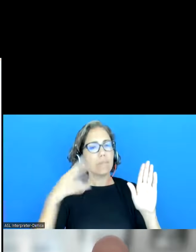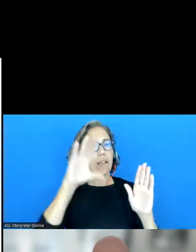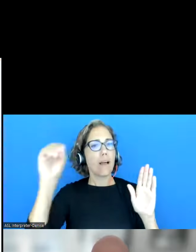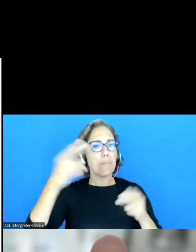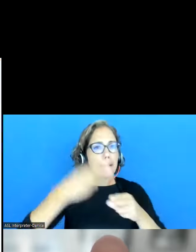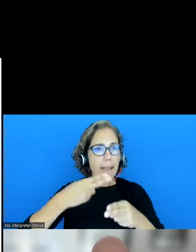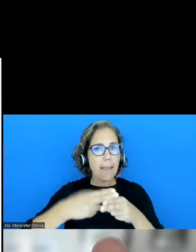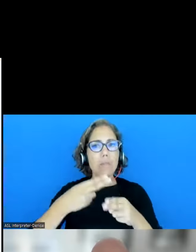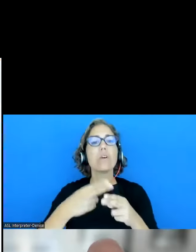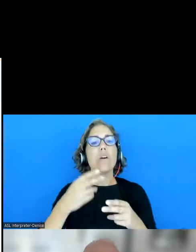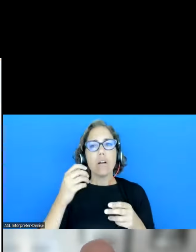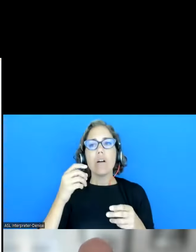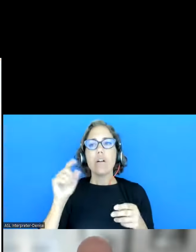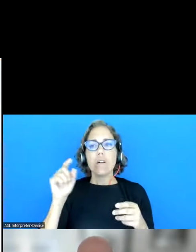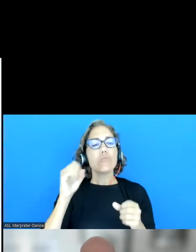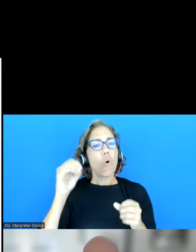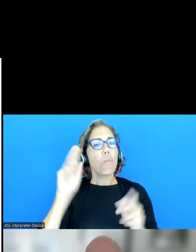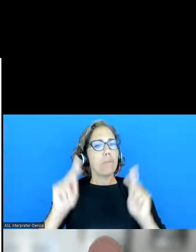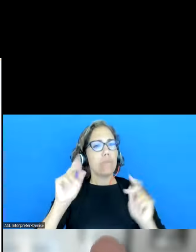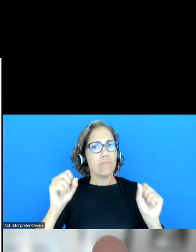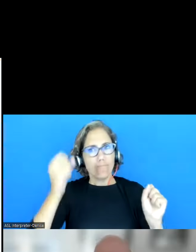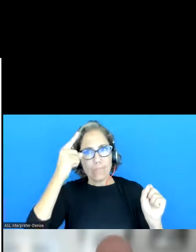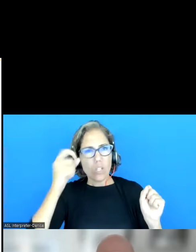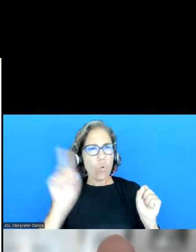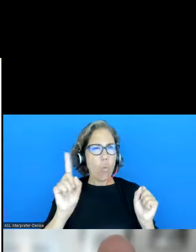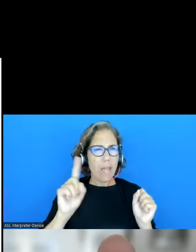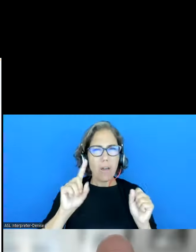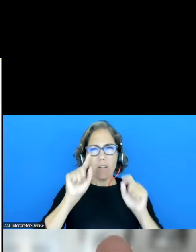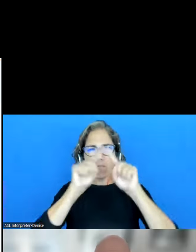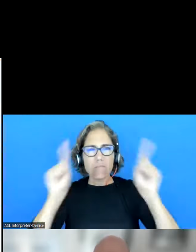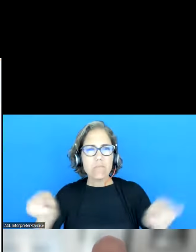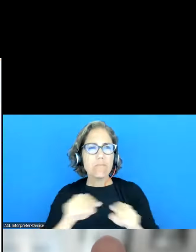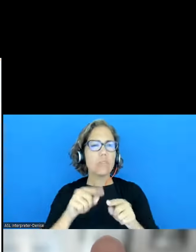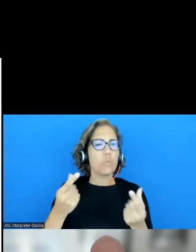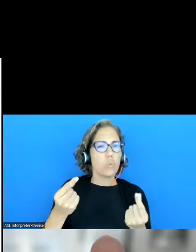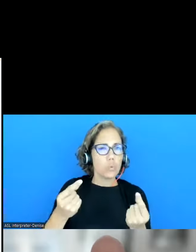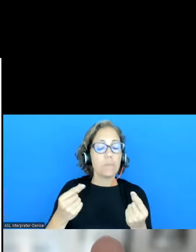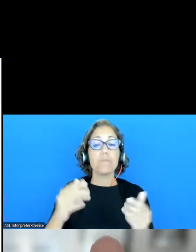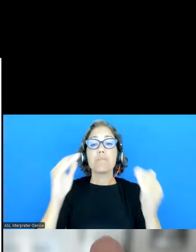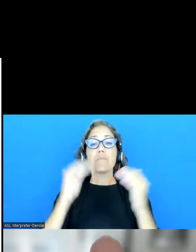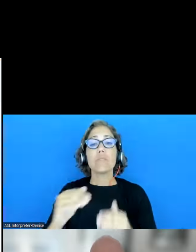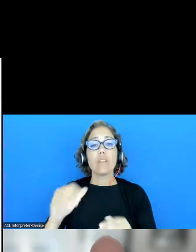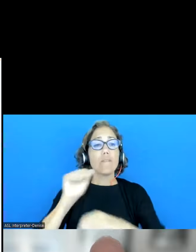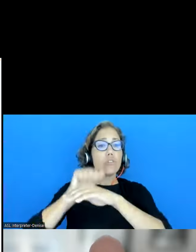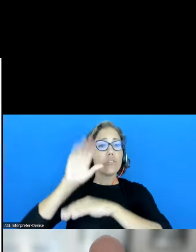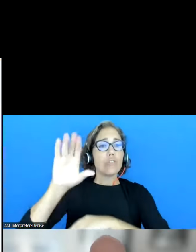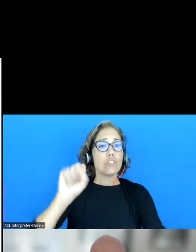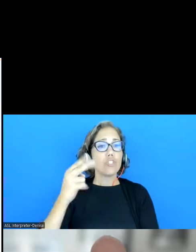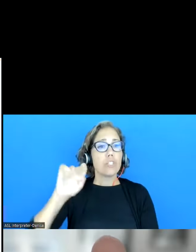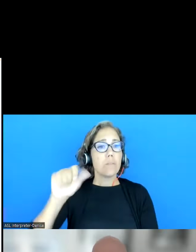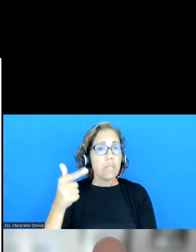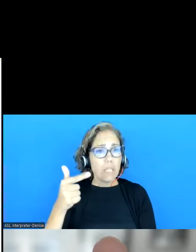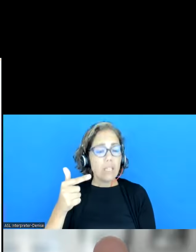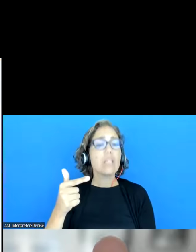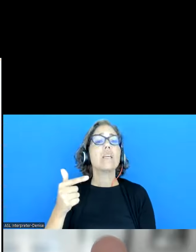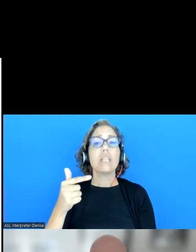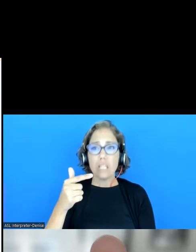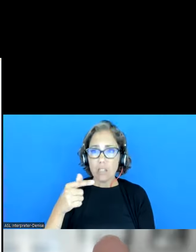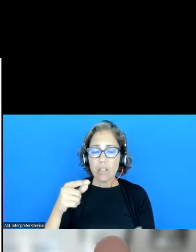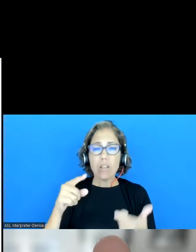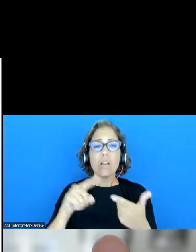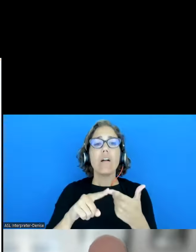understand where they are. Some examples here include using like shipping details, and then a pipe delimiter, and sandwich